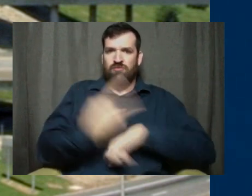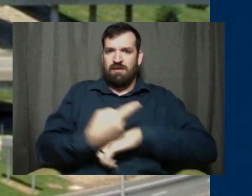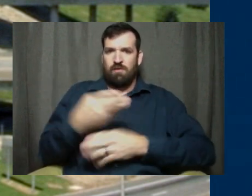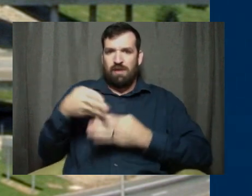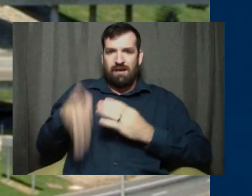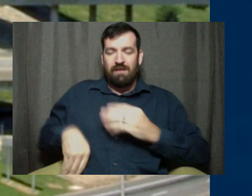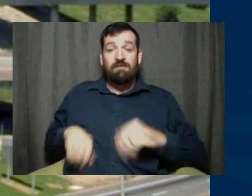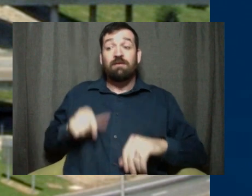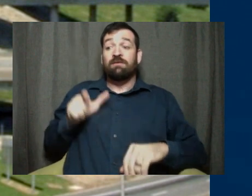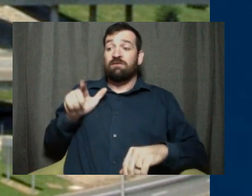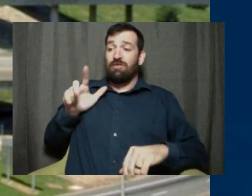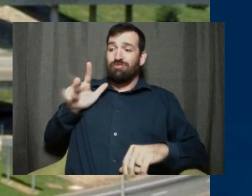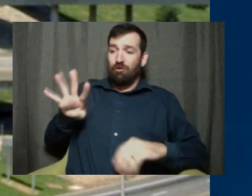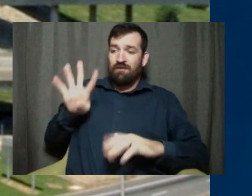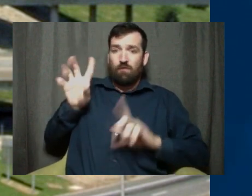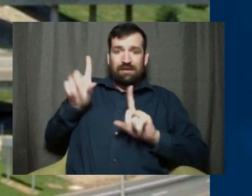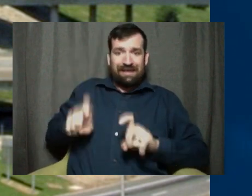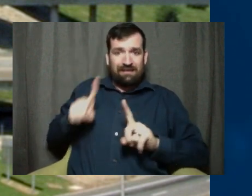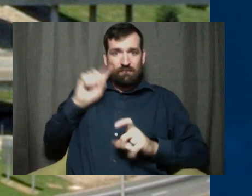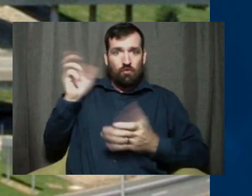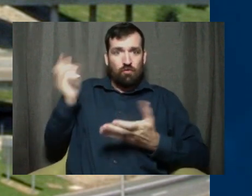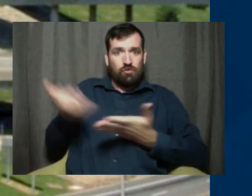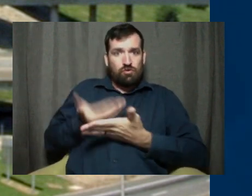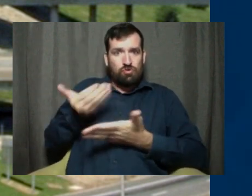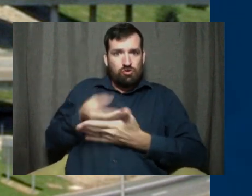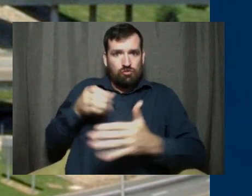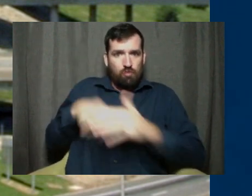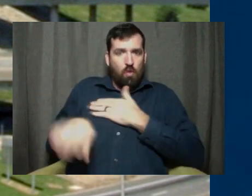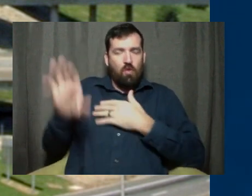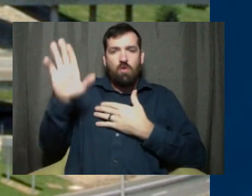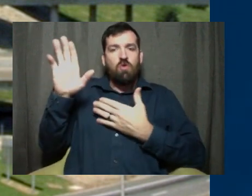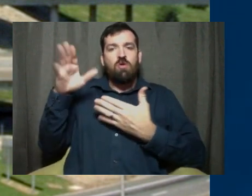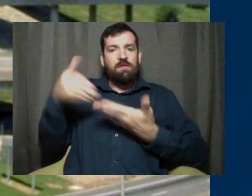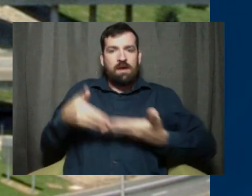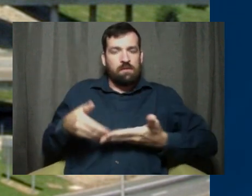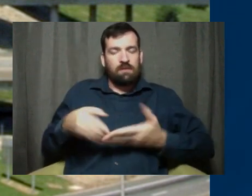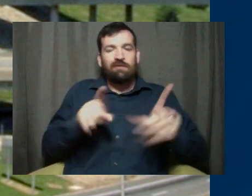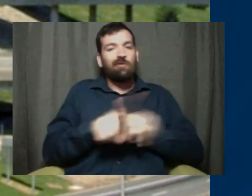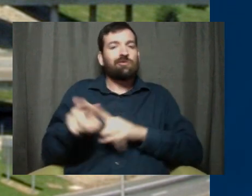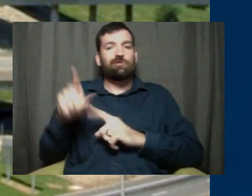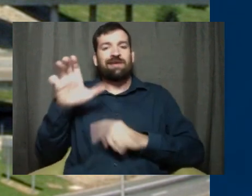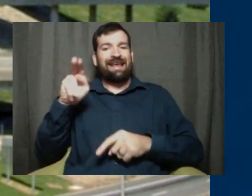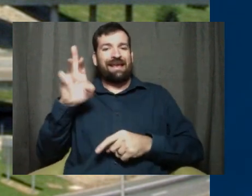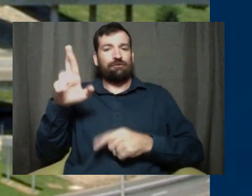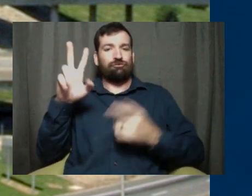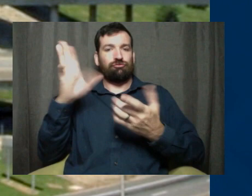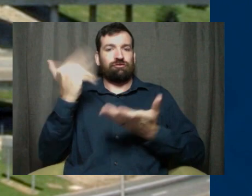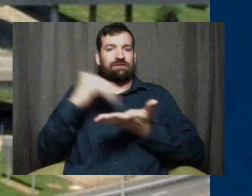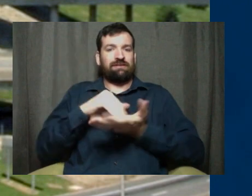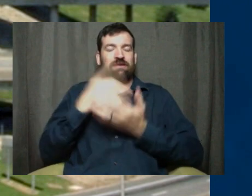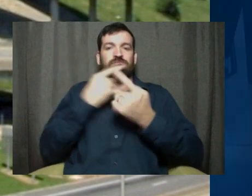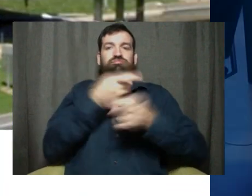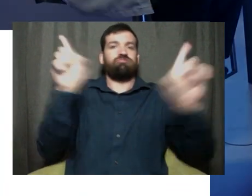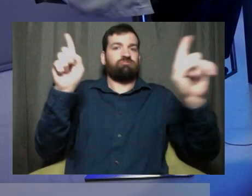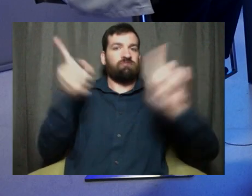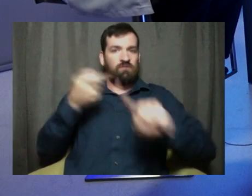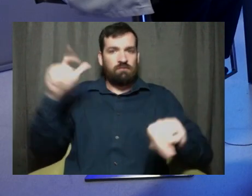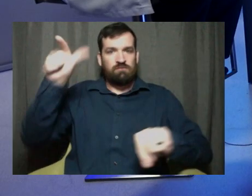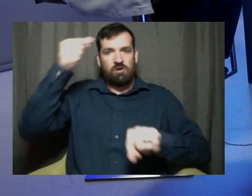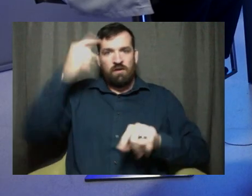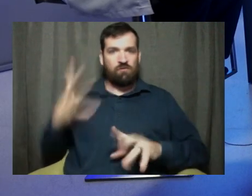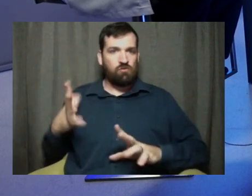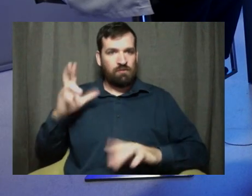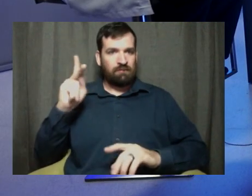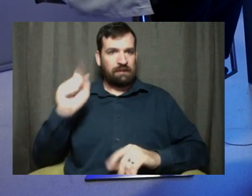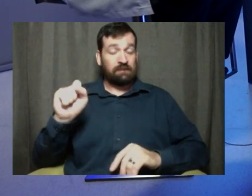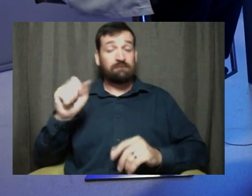take and why. Plus, the University of Kansas Cancer Center gets a big honor from the governor of Kansas. Our experts